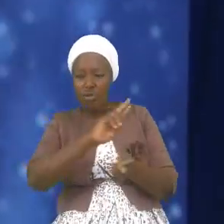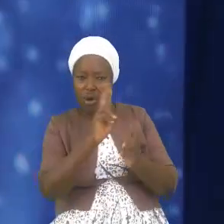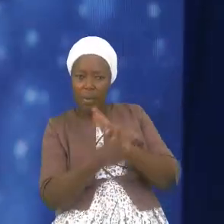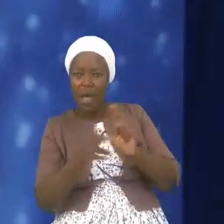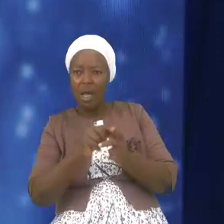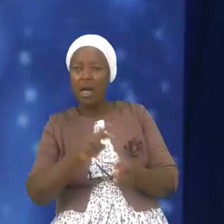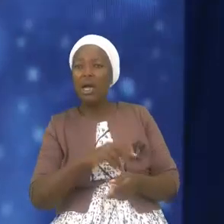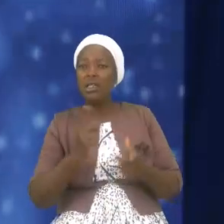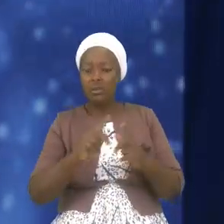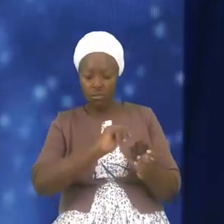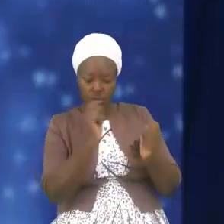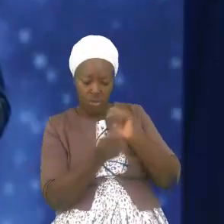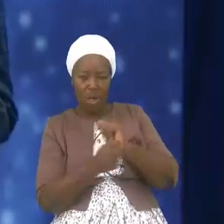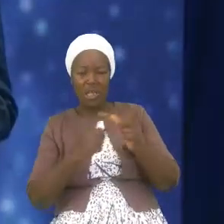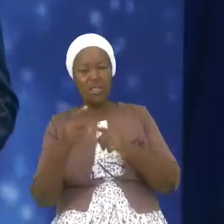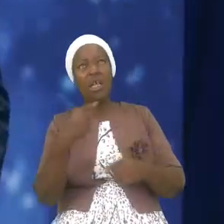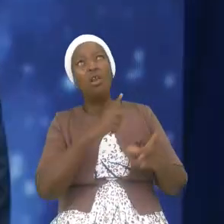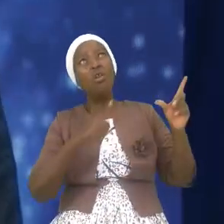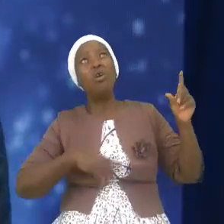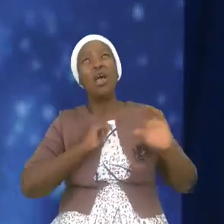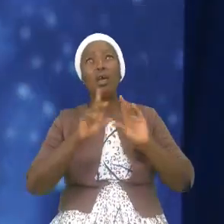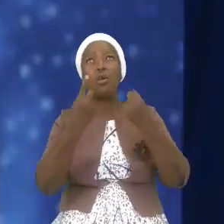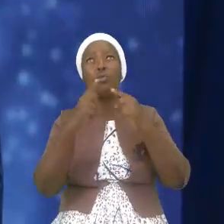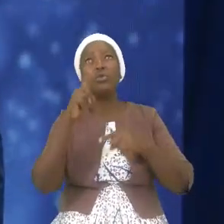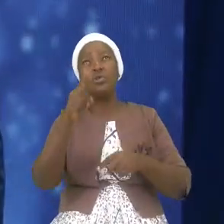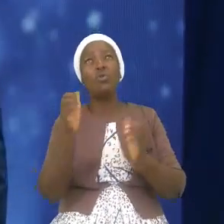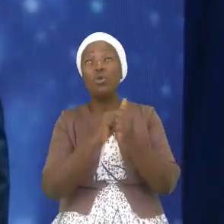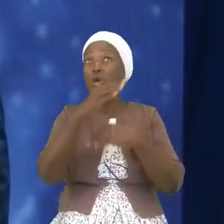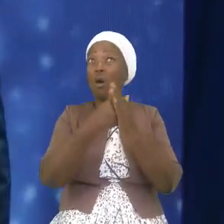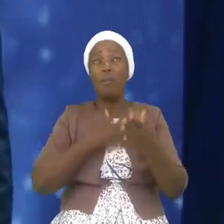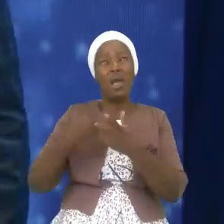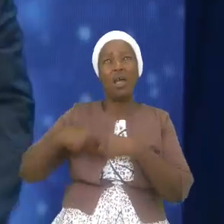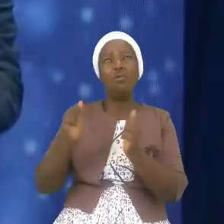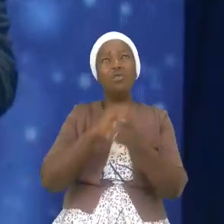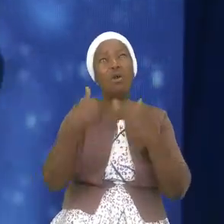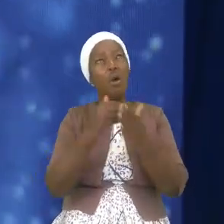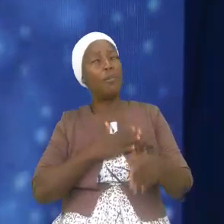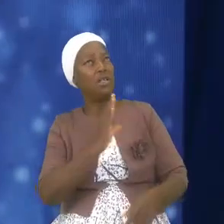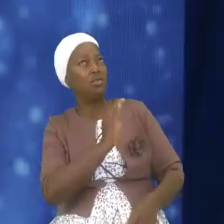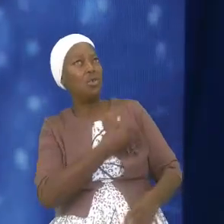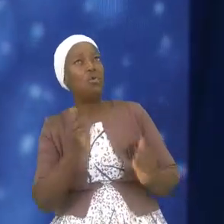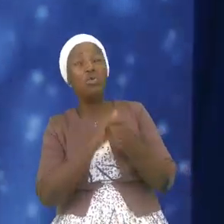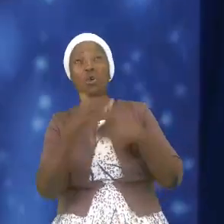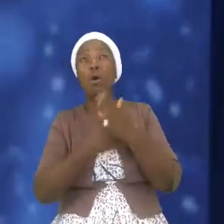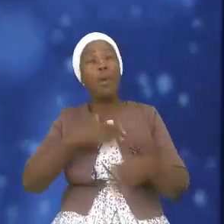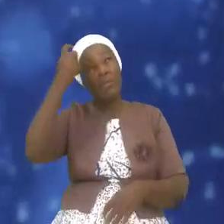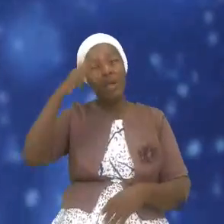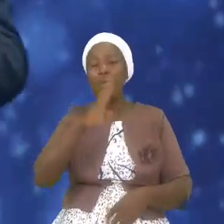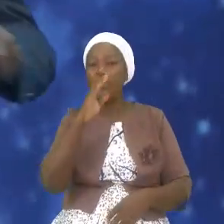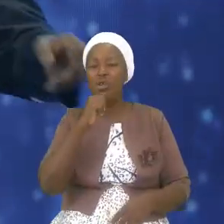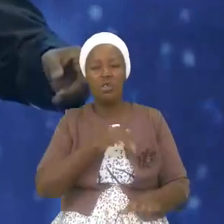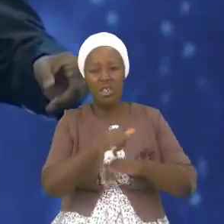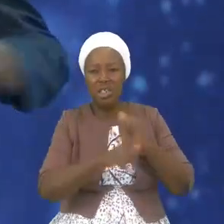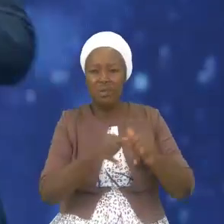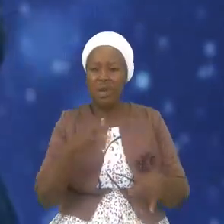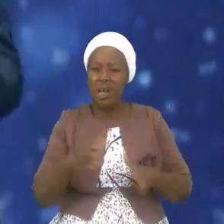heart, all my soul, and all my might. Be not deceived. Let no man deceive you with vain words, for because of